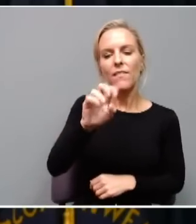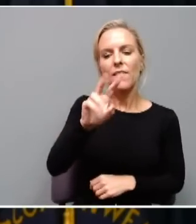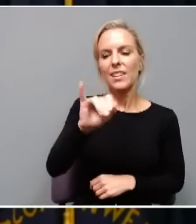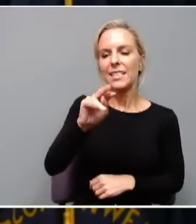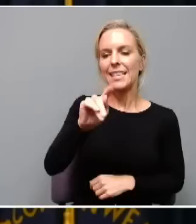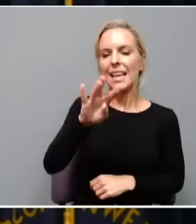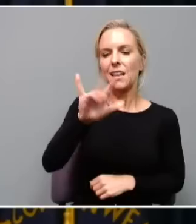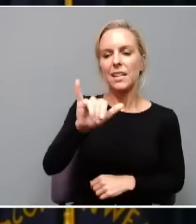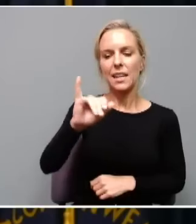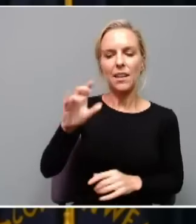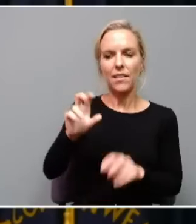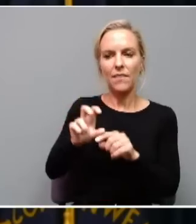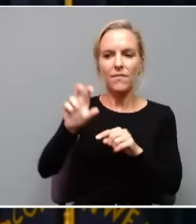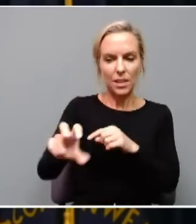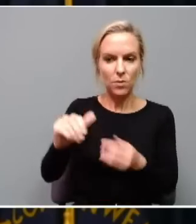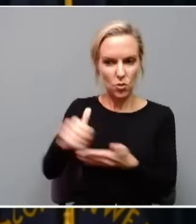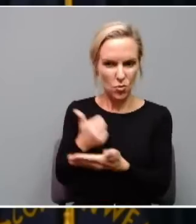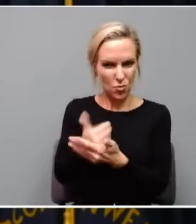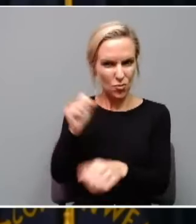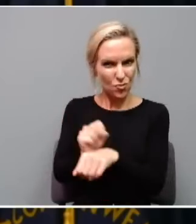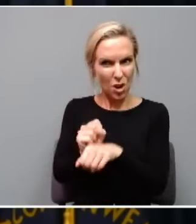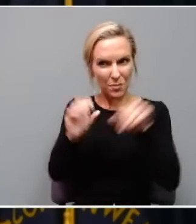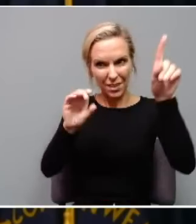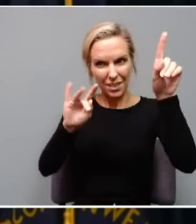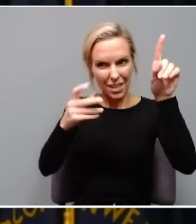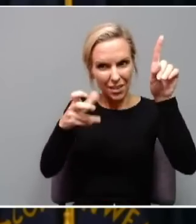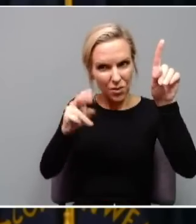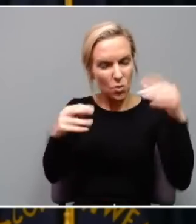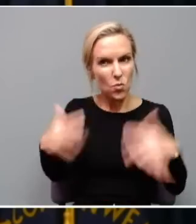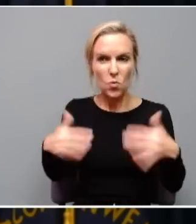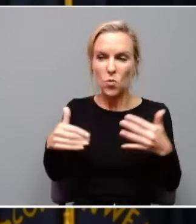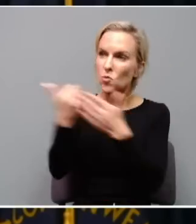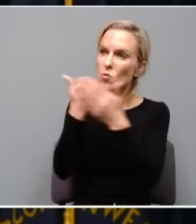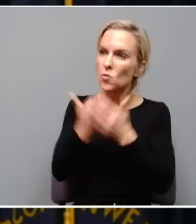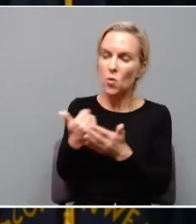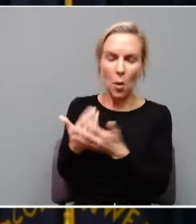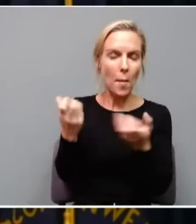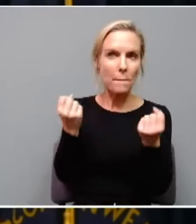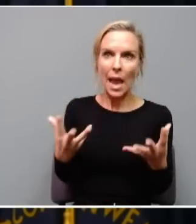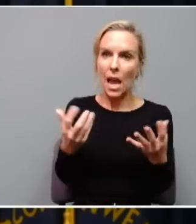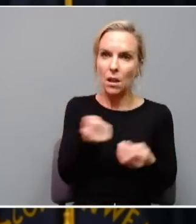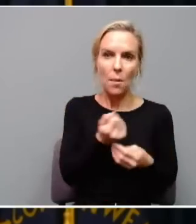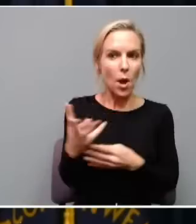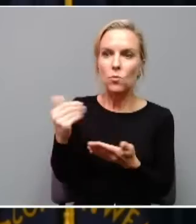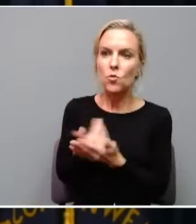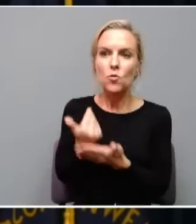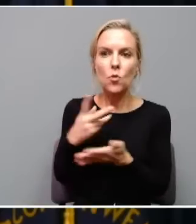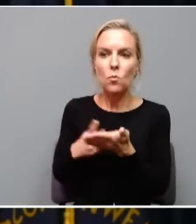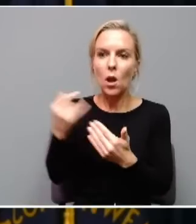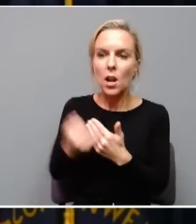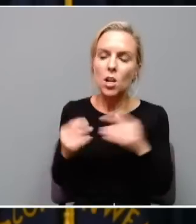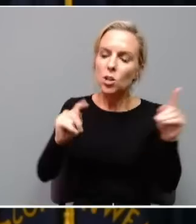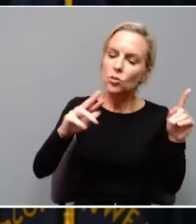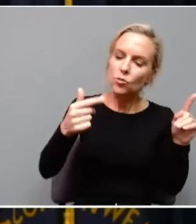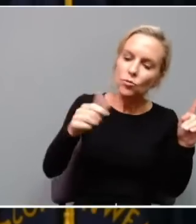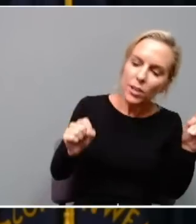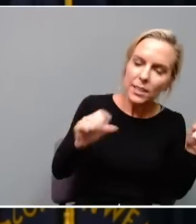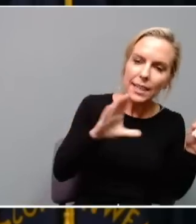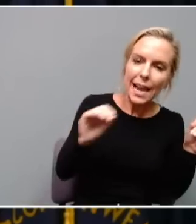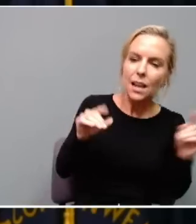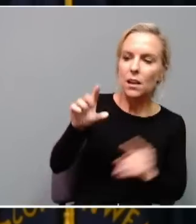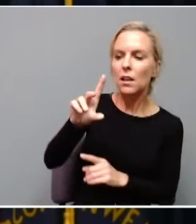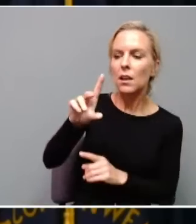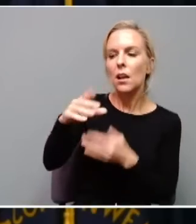jobs in Covington. And that leaves out so many more. Multiple new projects in Trigg County, Dollar General in